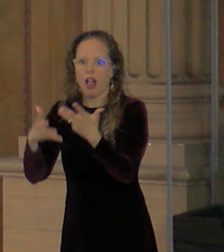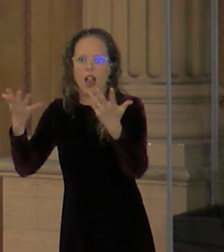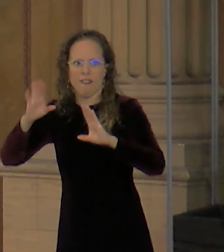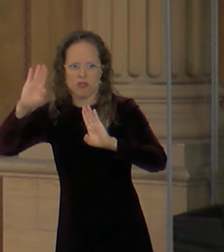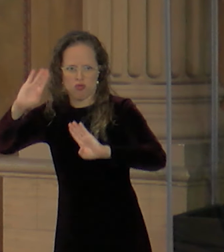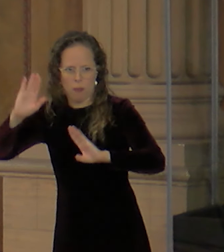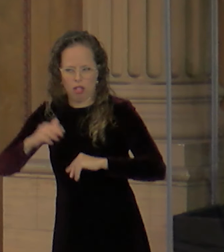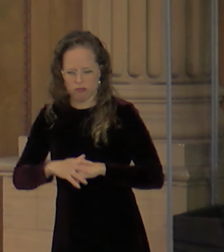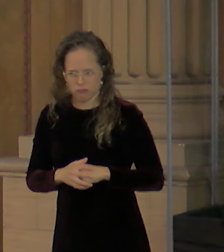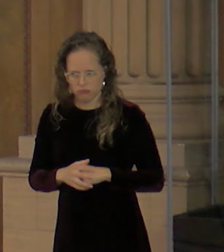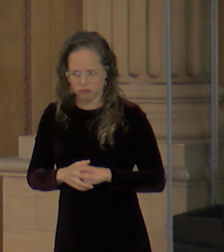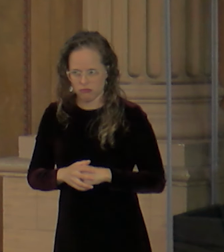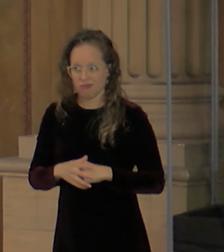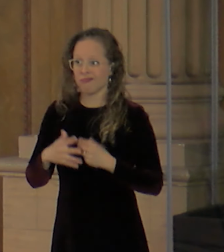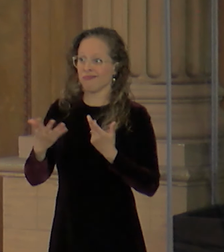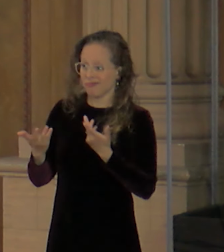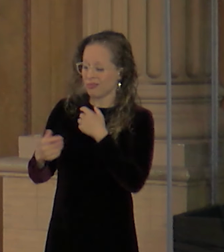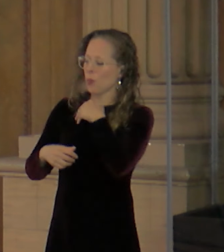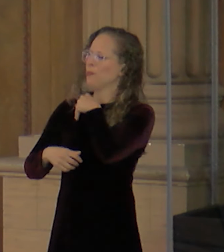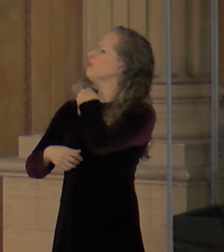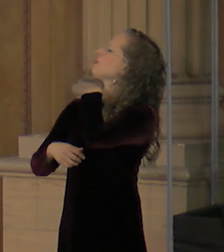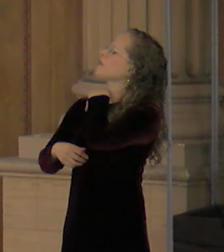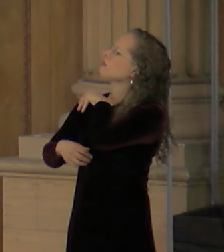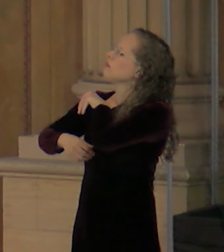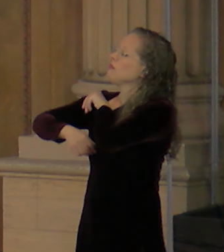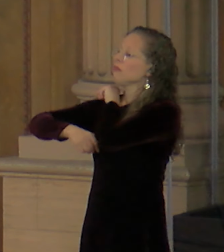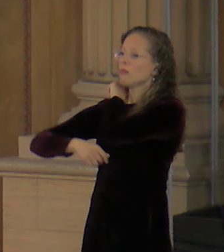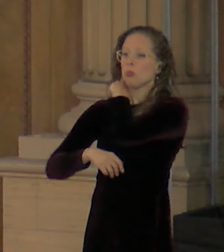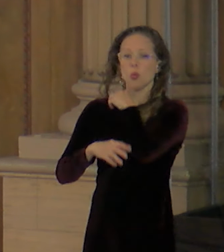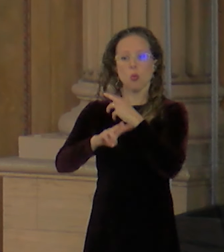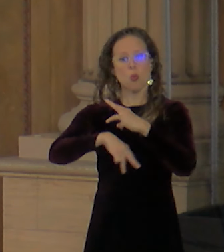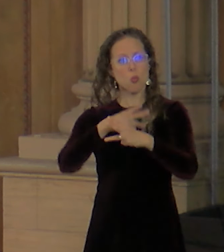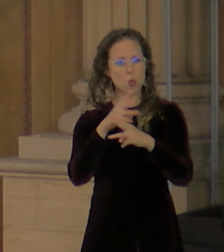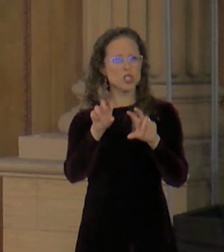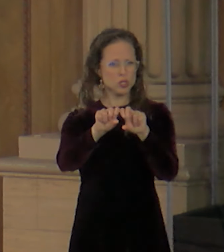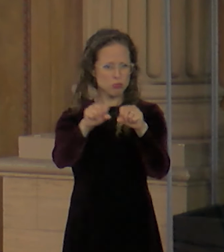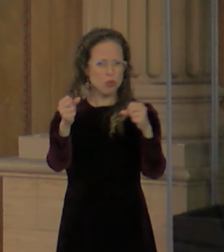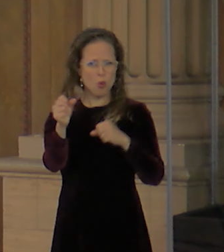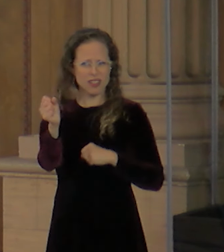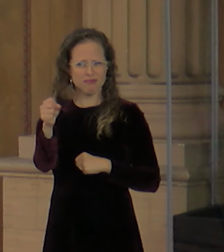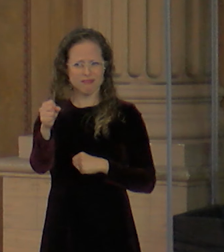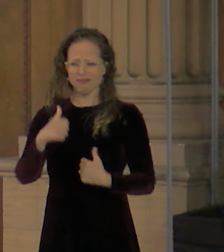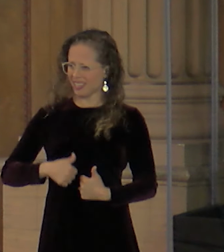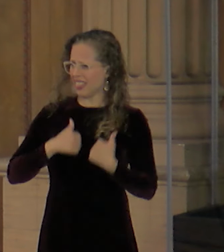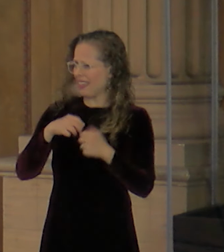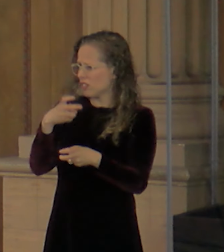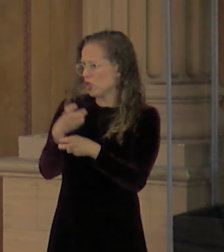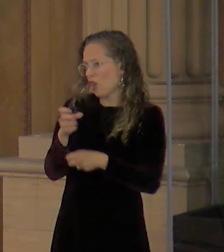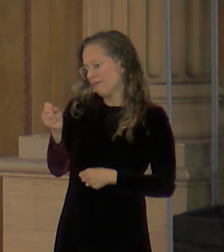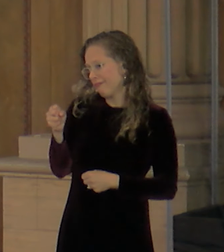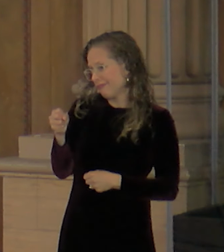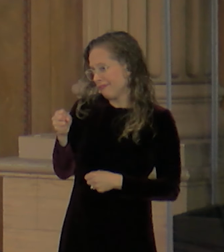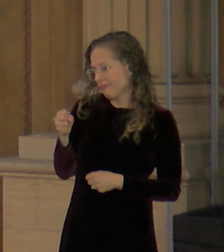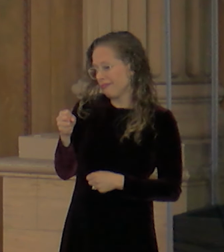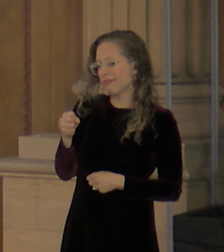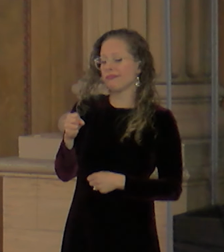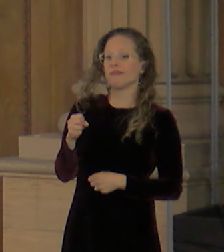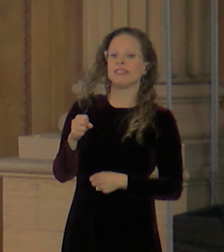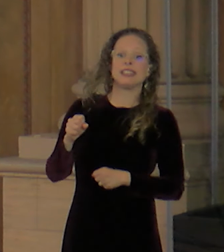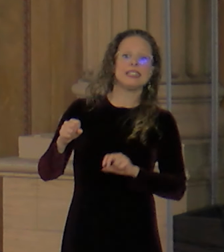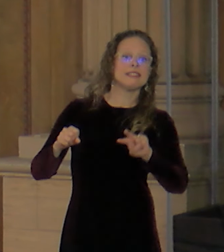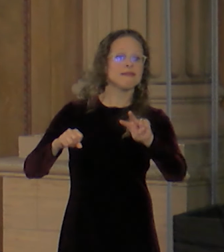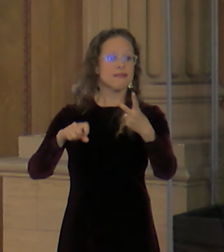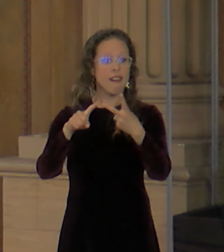they stink. So the world is hard, the world is broken, and my life is hard. And then on top of that, he